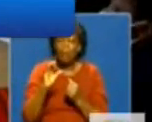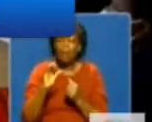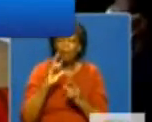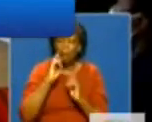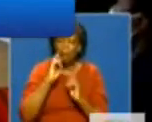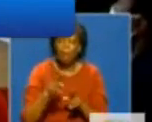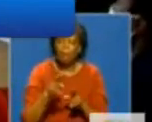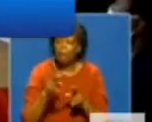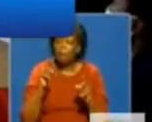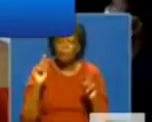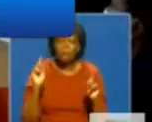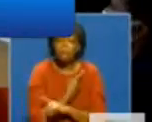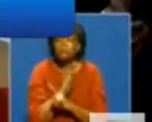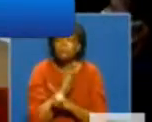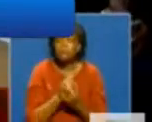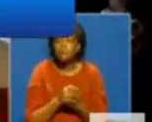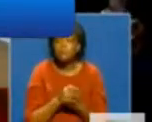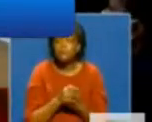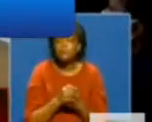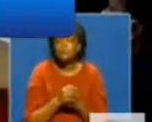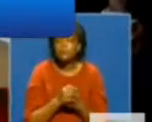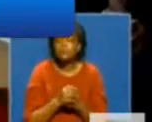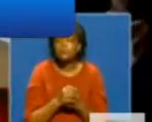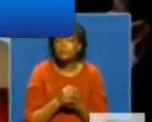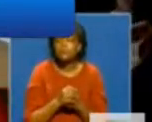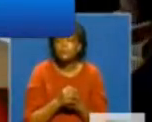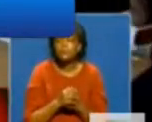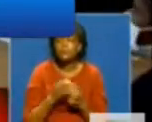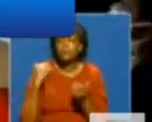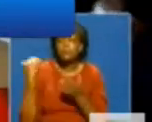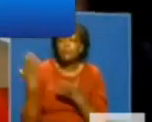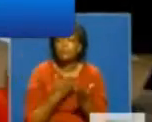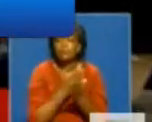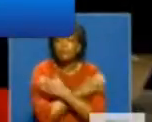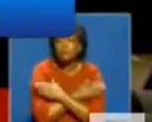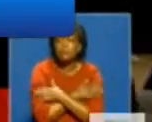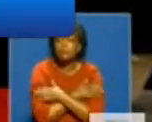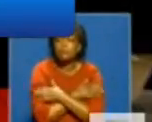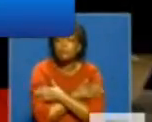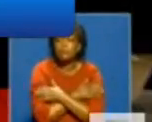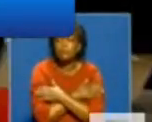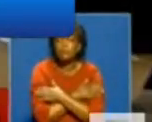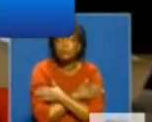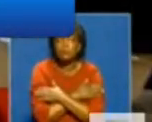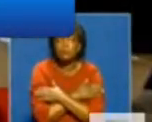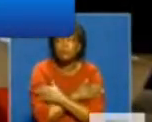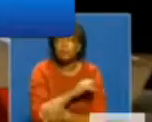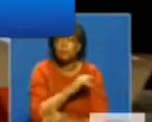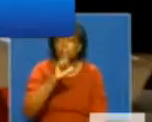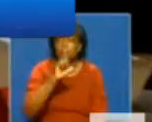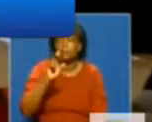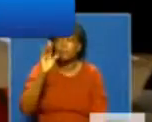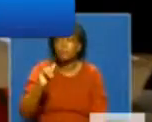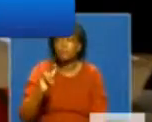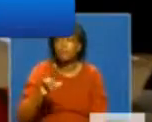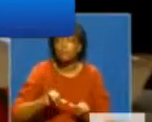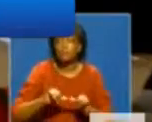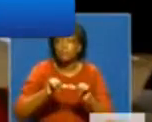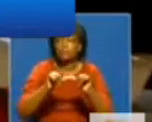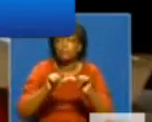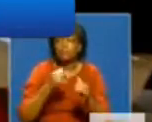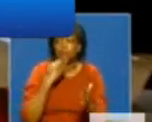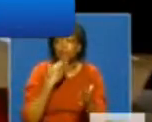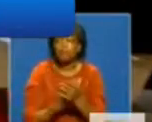contrary. My lord, I now wish to invite my colleague, Senior Counsel Lucy Kamboni, to continue. Thank you.